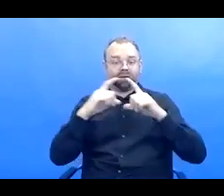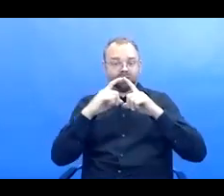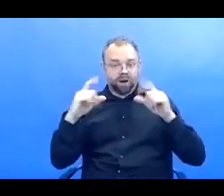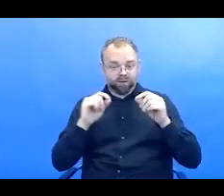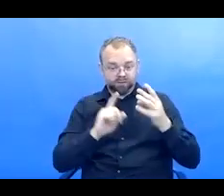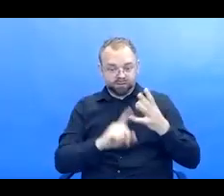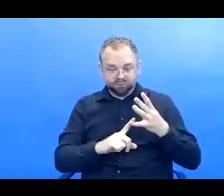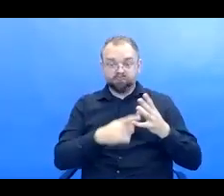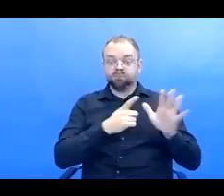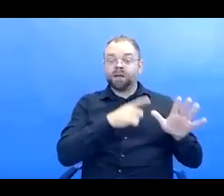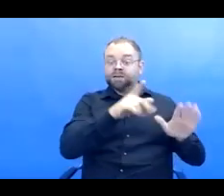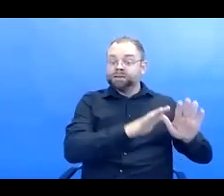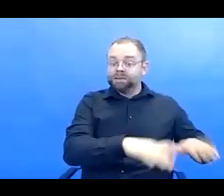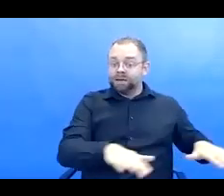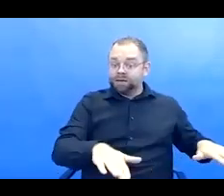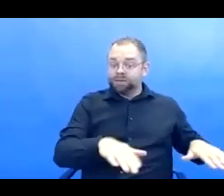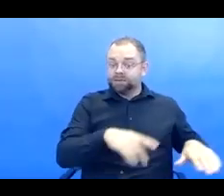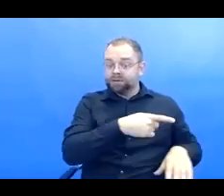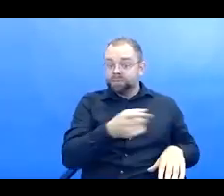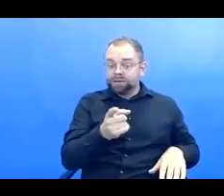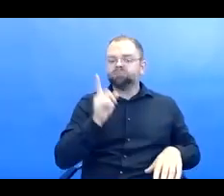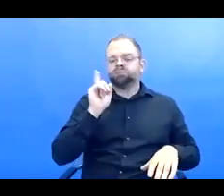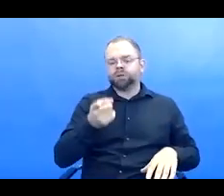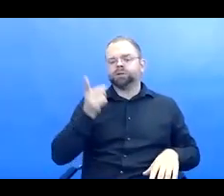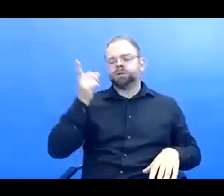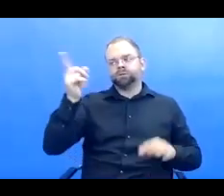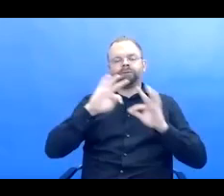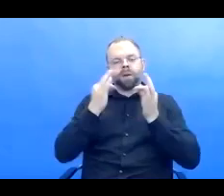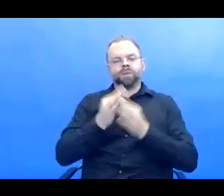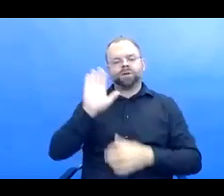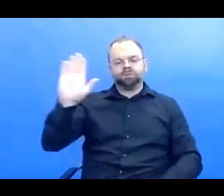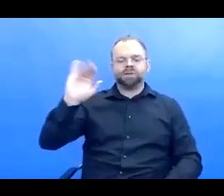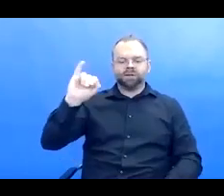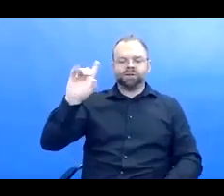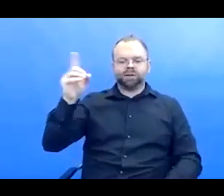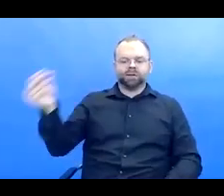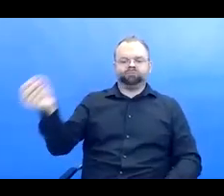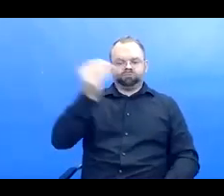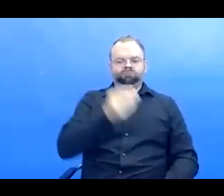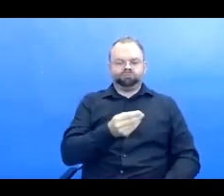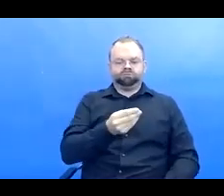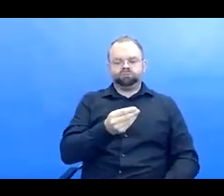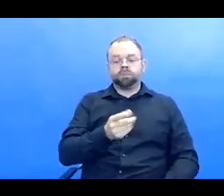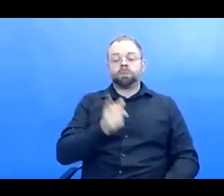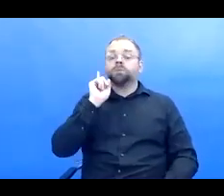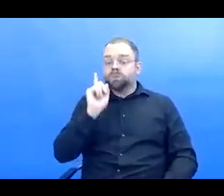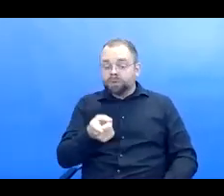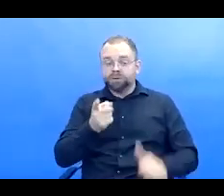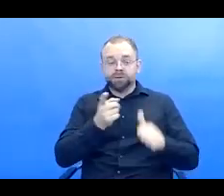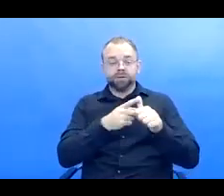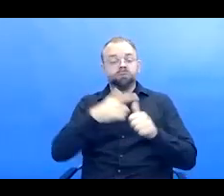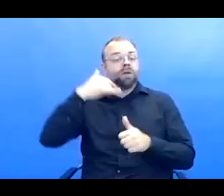is used is mobile money. And priority has been given to people with multiple vulnerabilities. So a household maybe with an